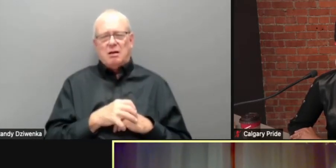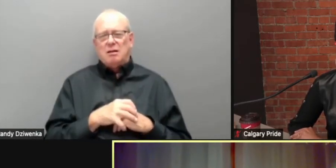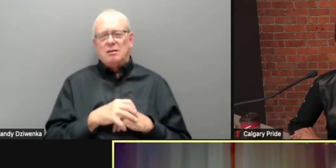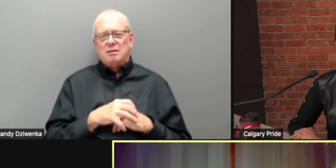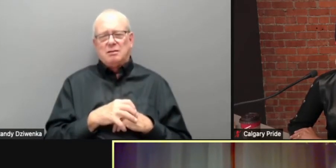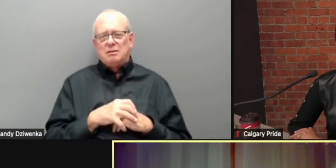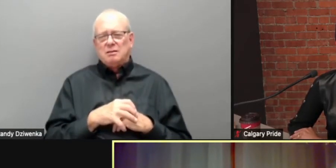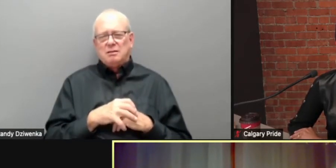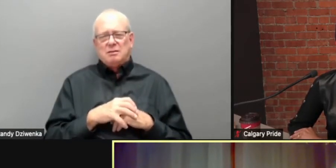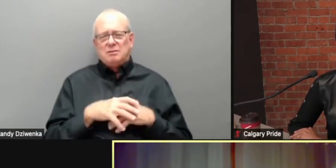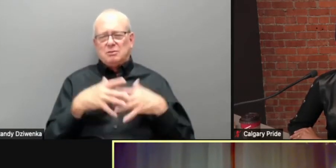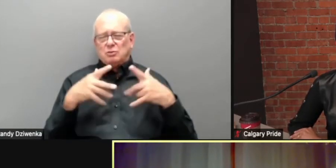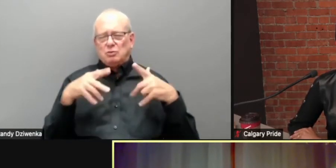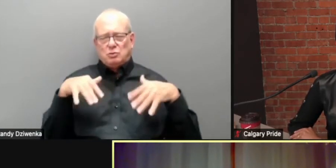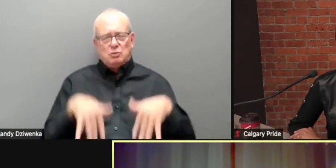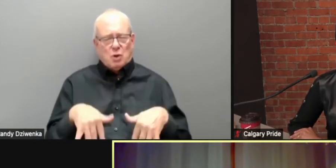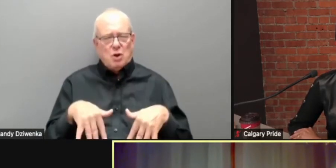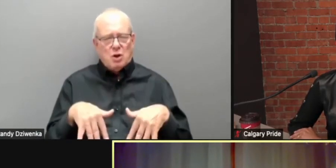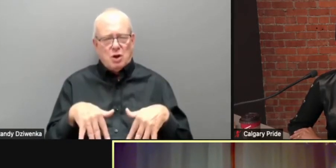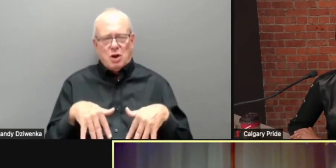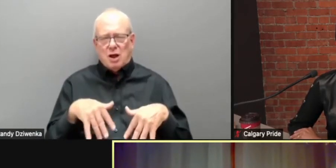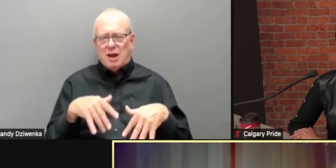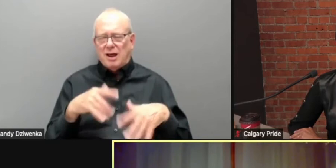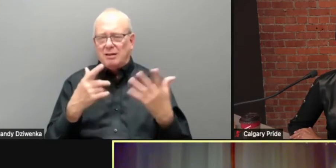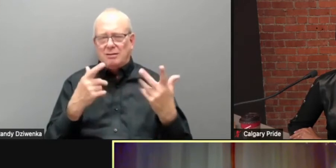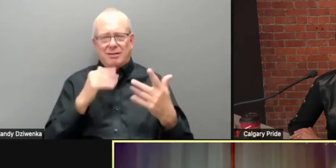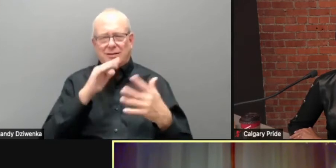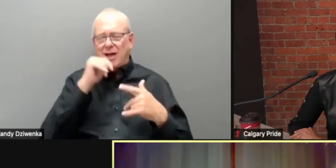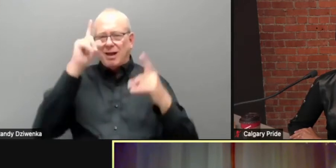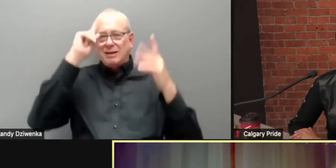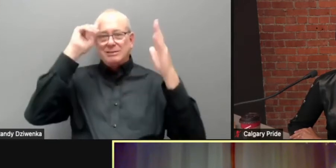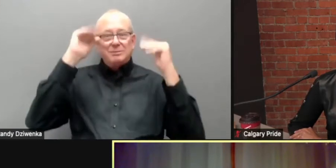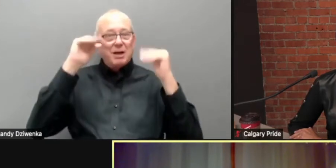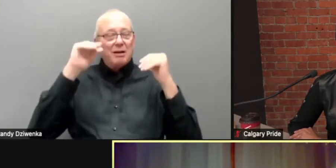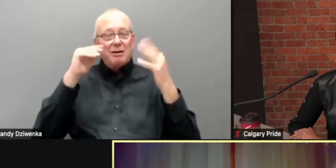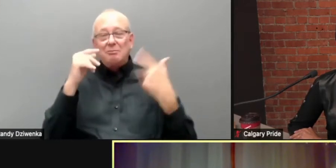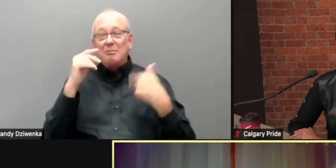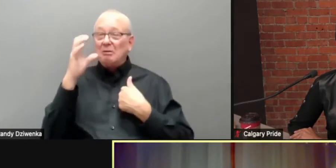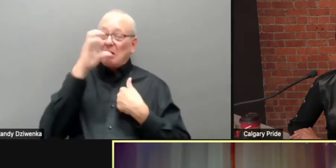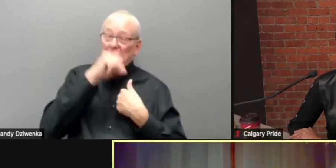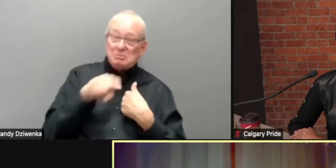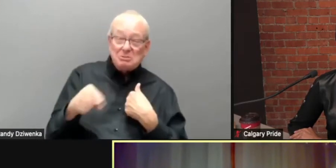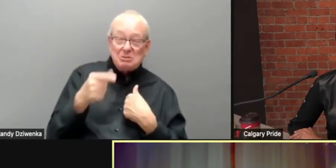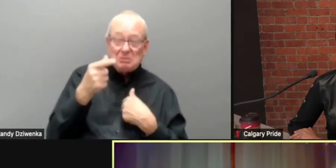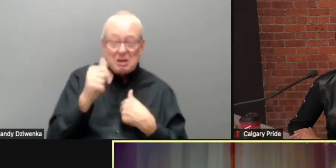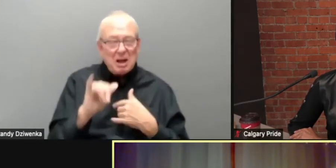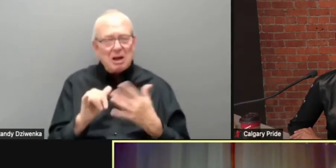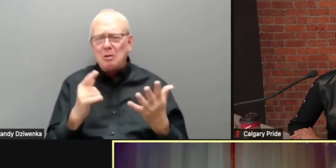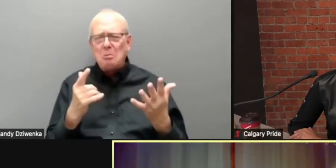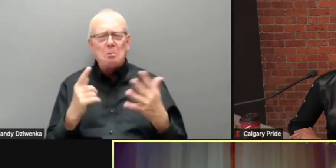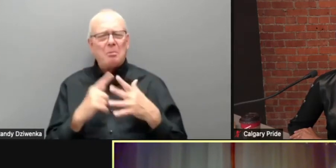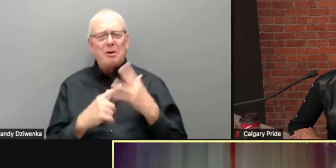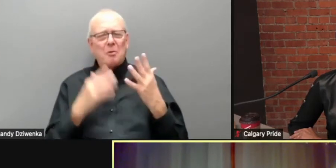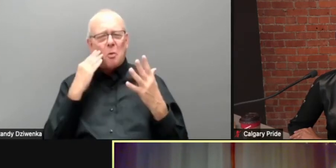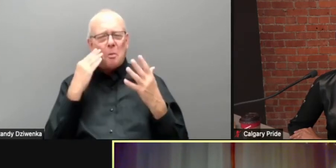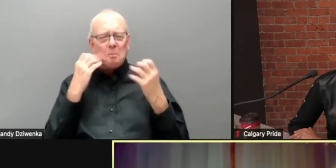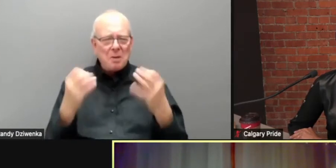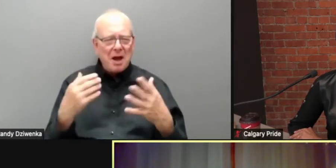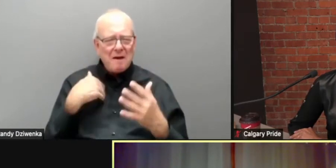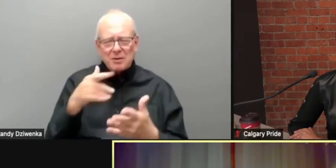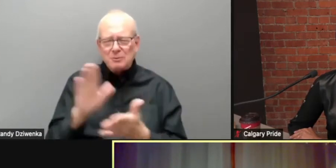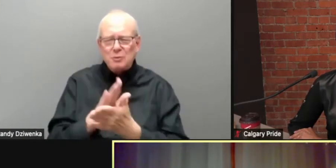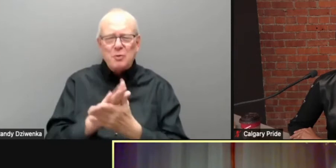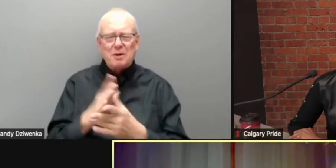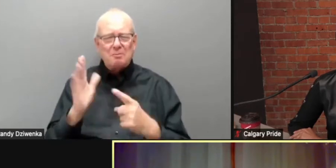Amrit. Because in school, he had a lot of girlfriends. He was very charming and he was hiding his